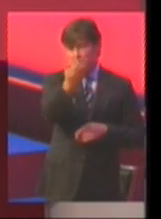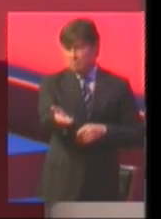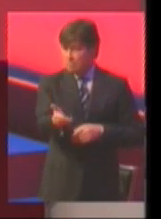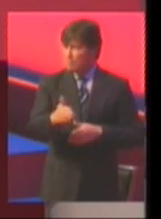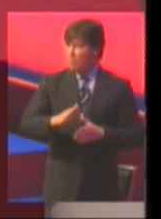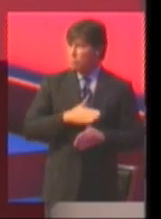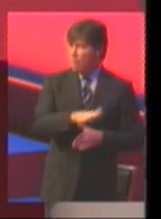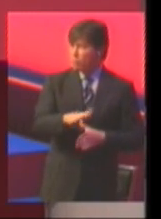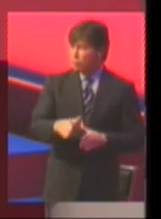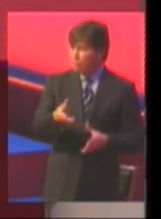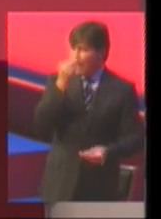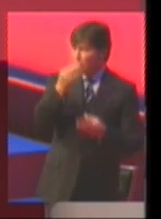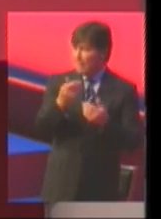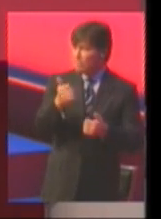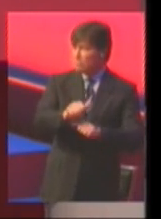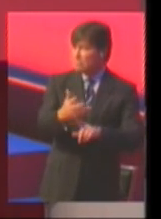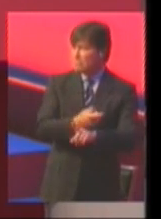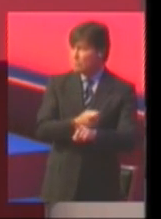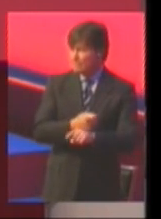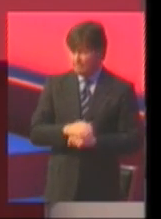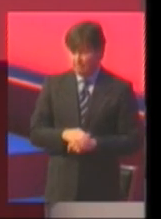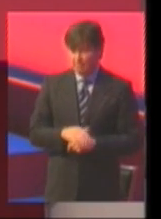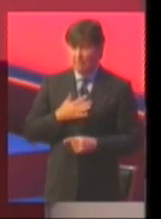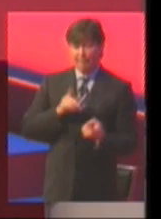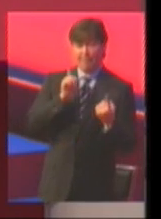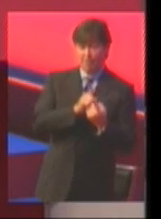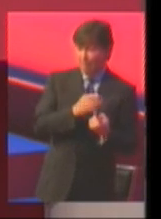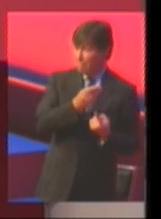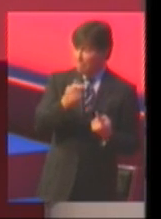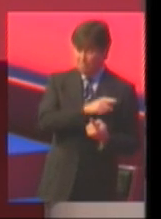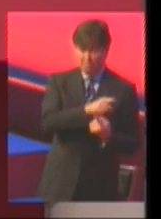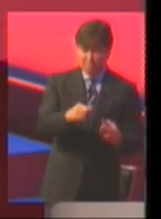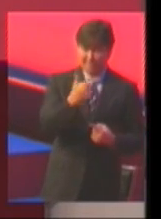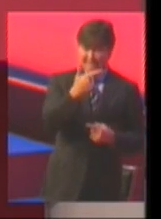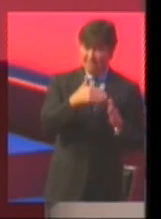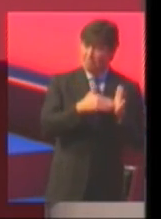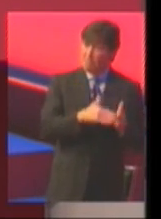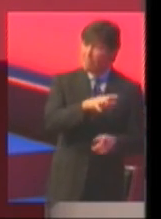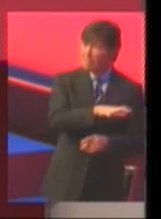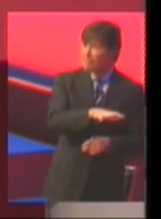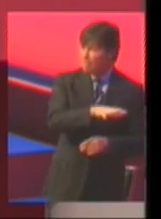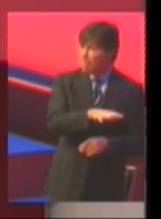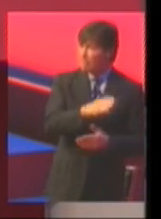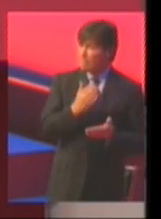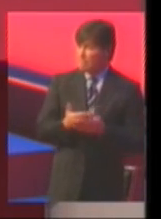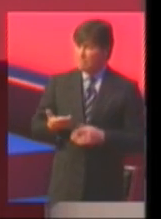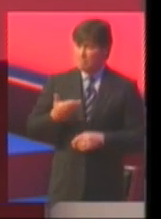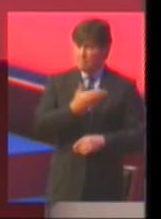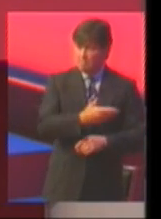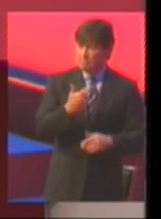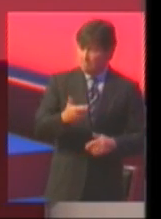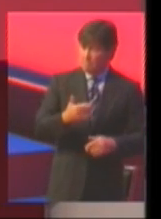education. I have met some of the 7 million families benefiting from having been given an anti-malaria bed